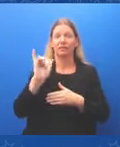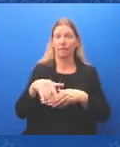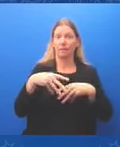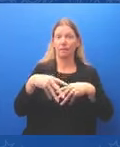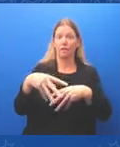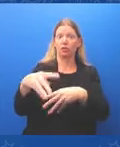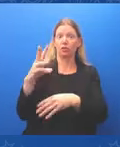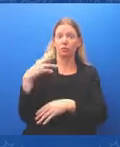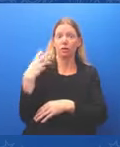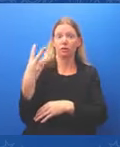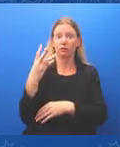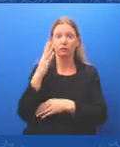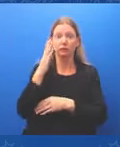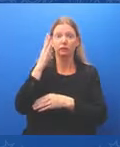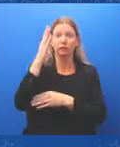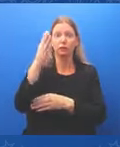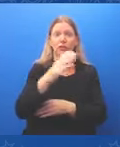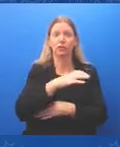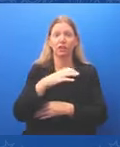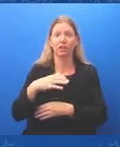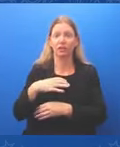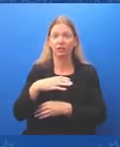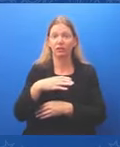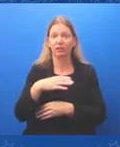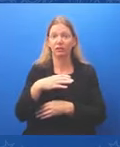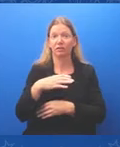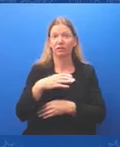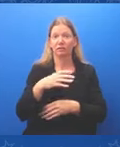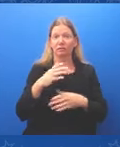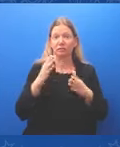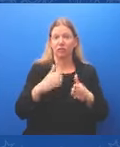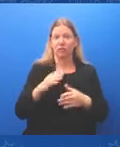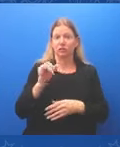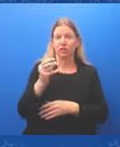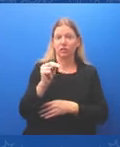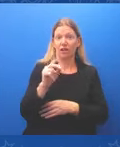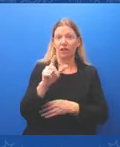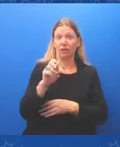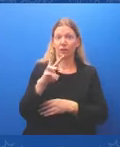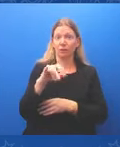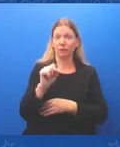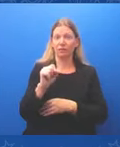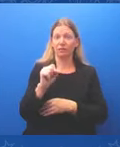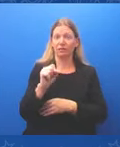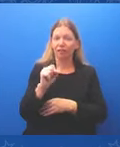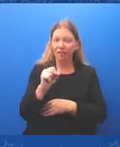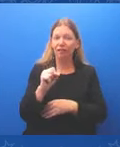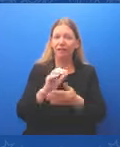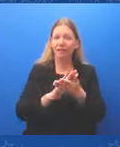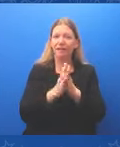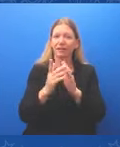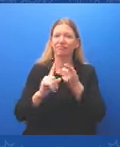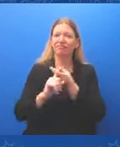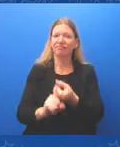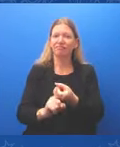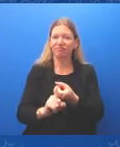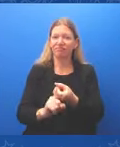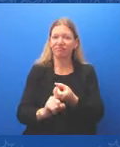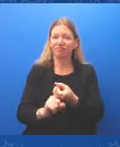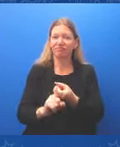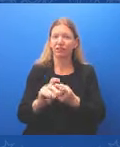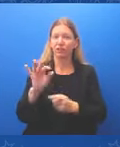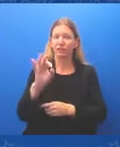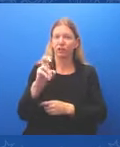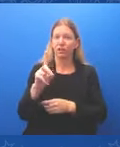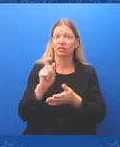John Lewis, who became a friend. As Fred wrote about John after John's death, that